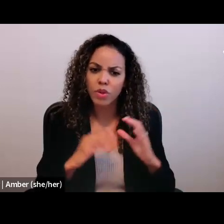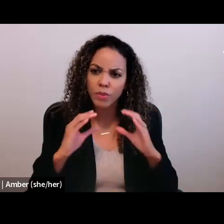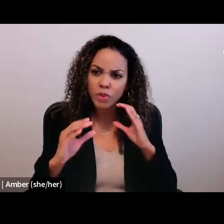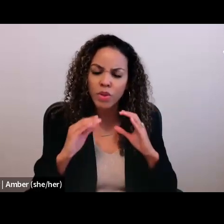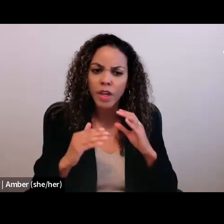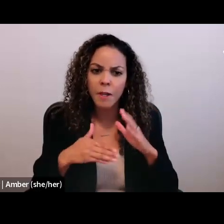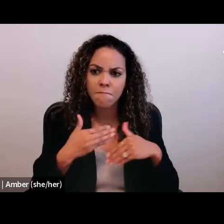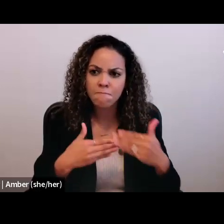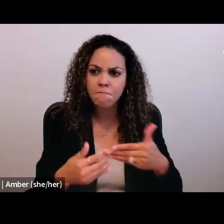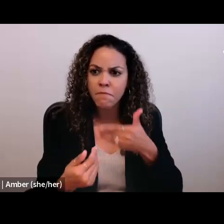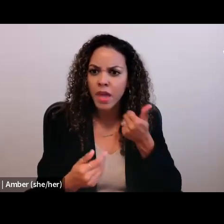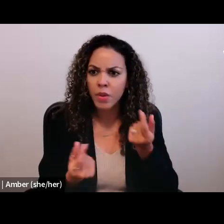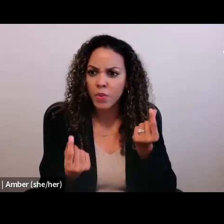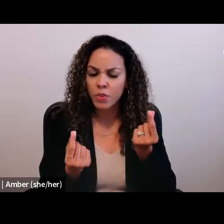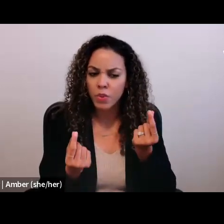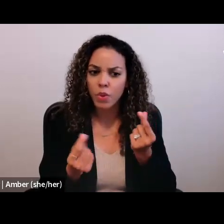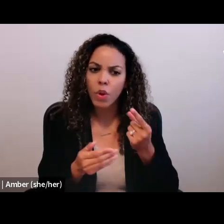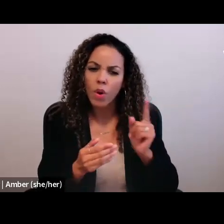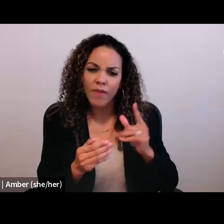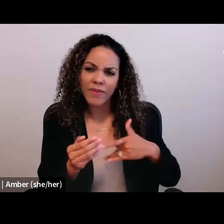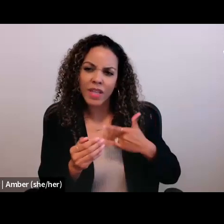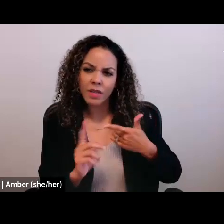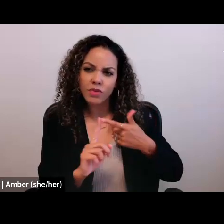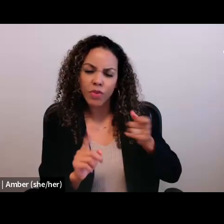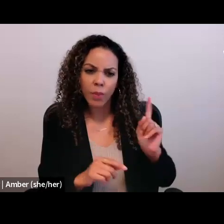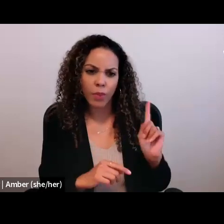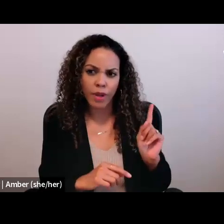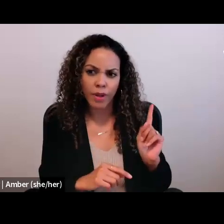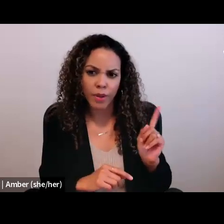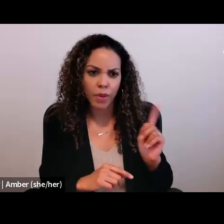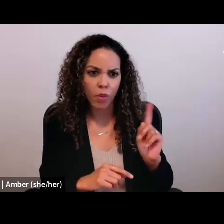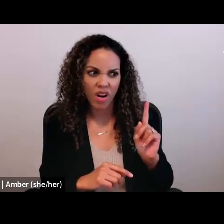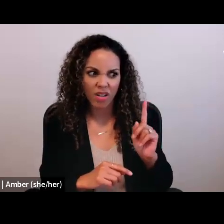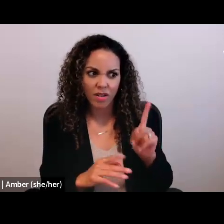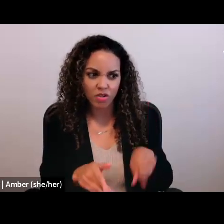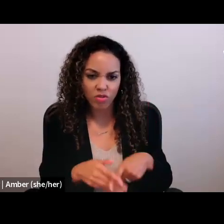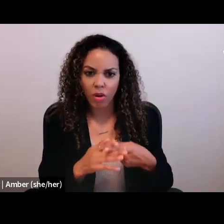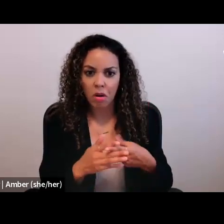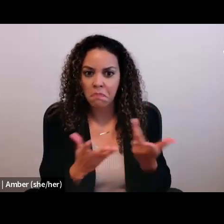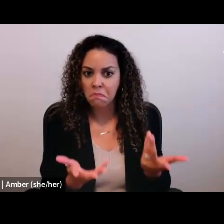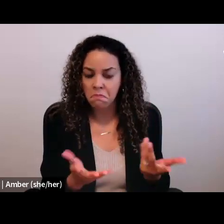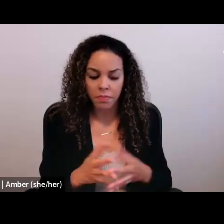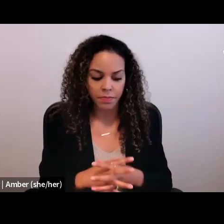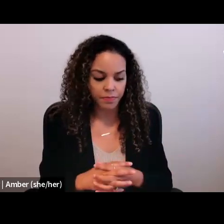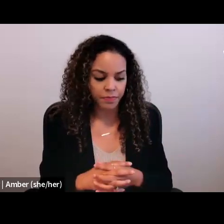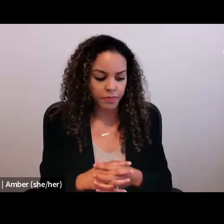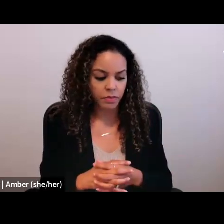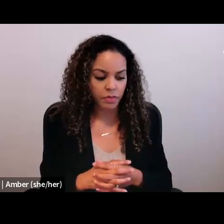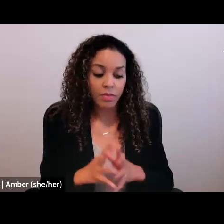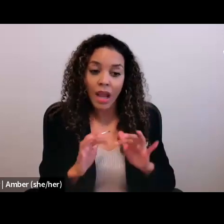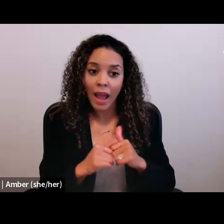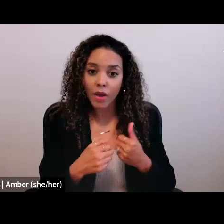better? Where are these feelings coming from? Where did they originate? How do I hold